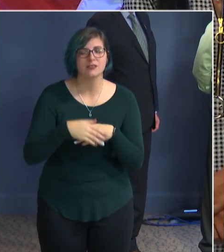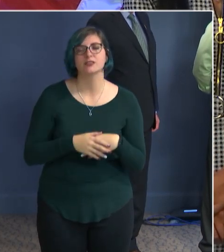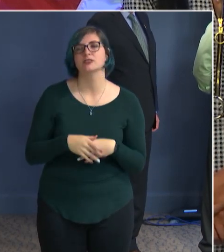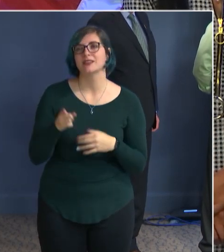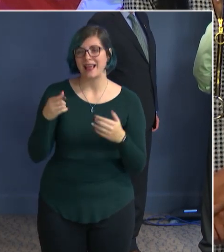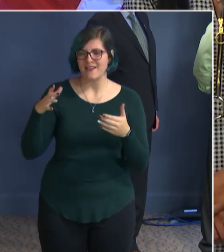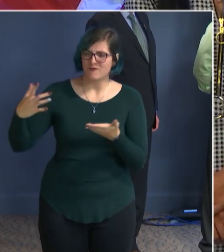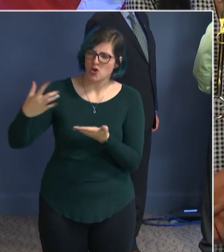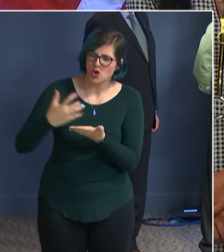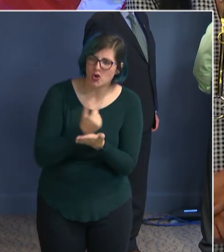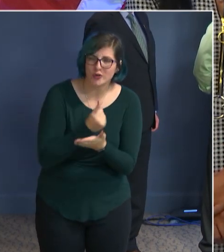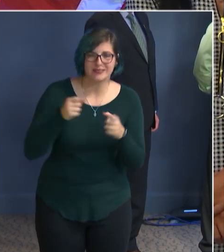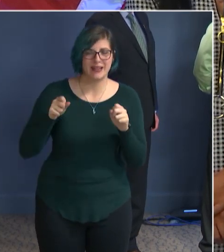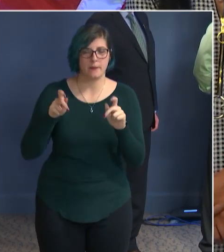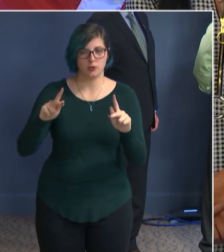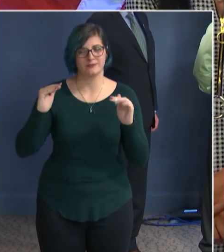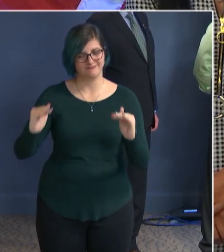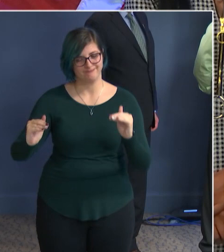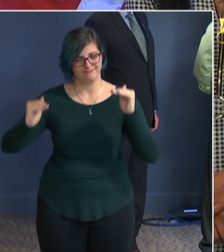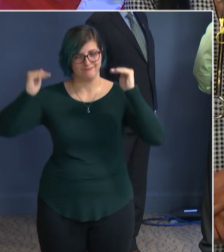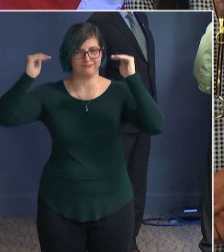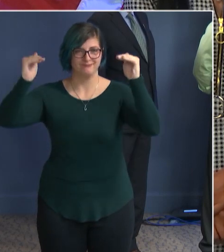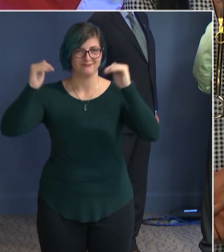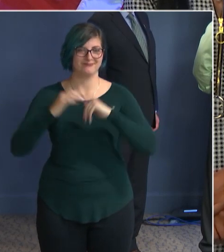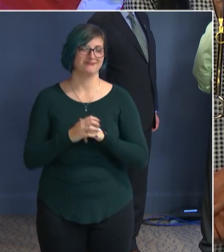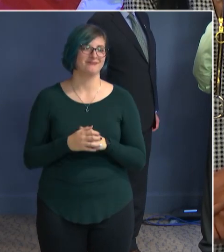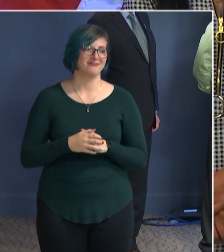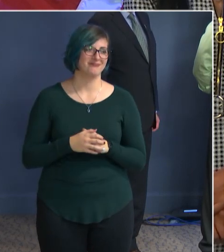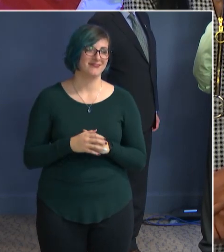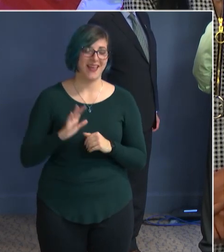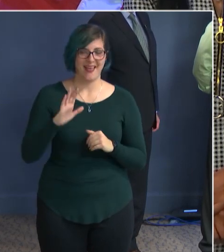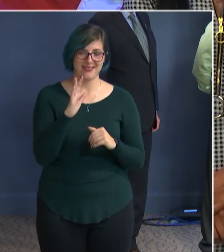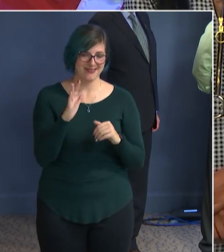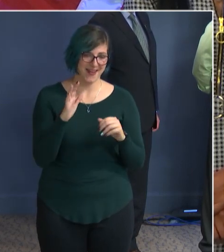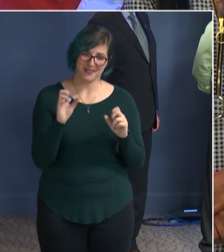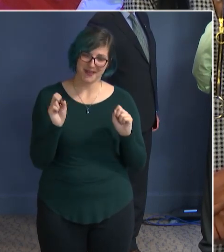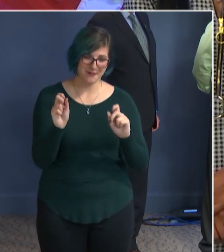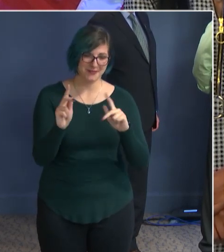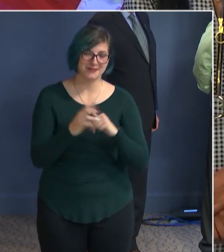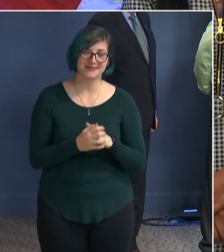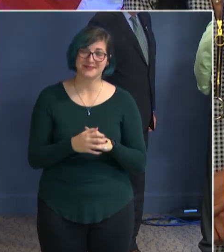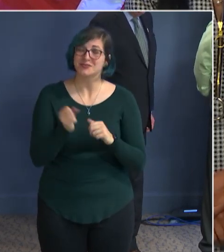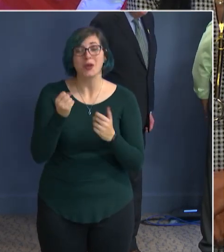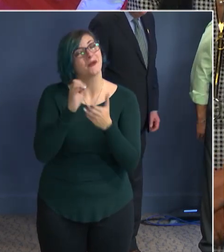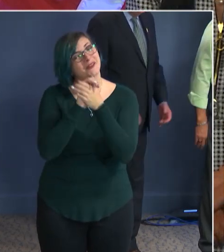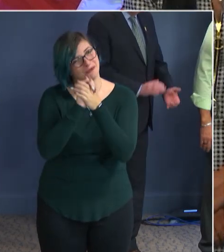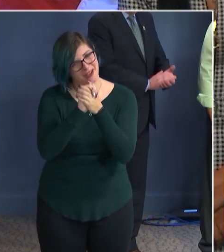opportunity for their next step and their fair shot. So congratulations.